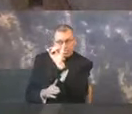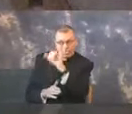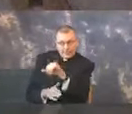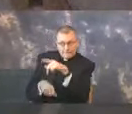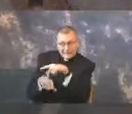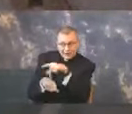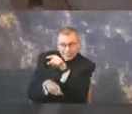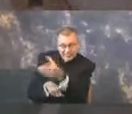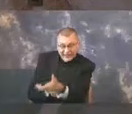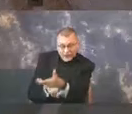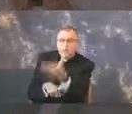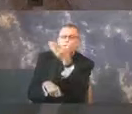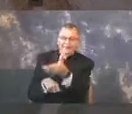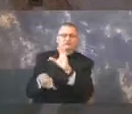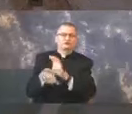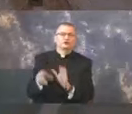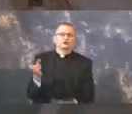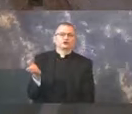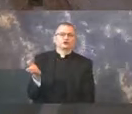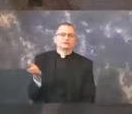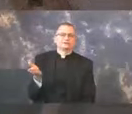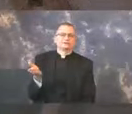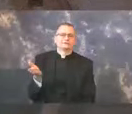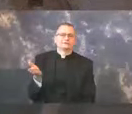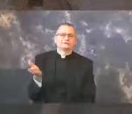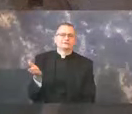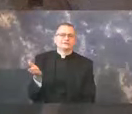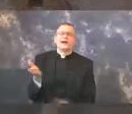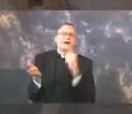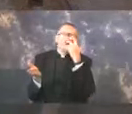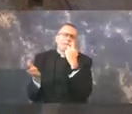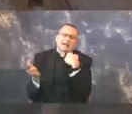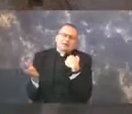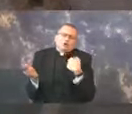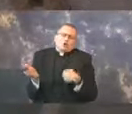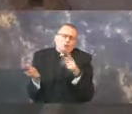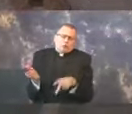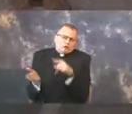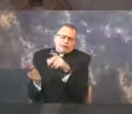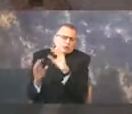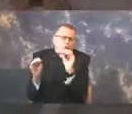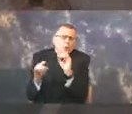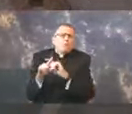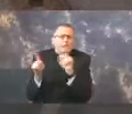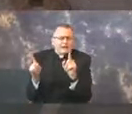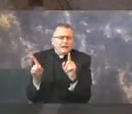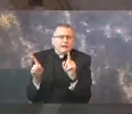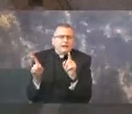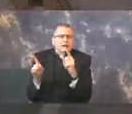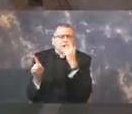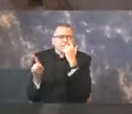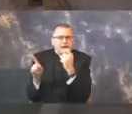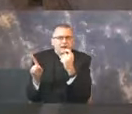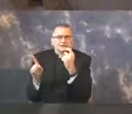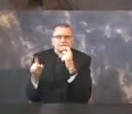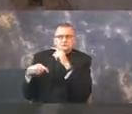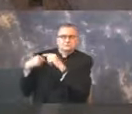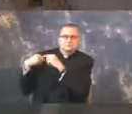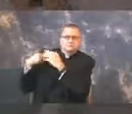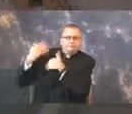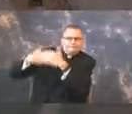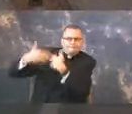That's not simply some glorification of human leadership. That phrase from the fathers of the church,